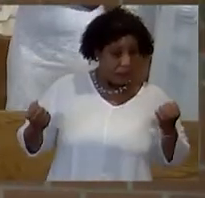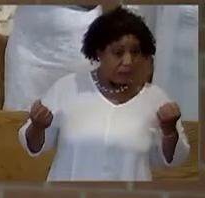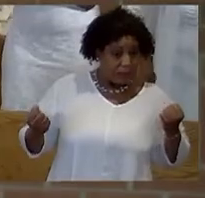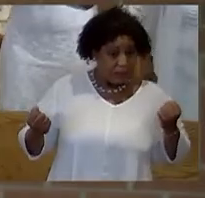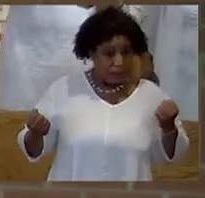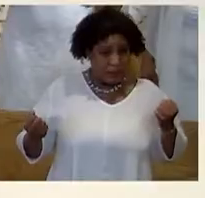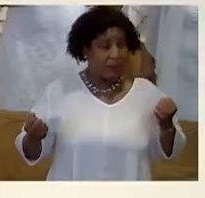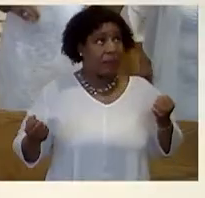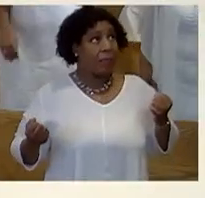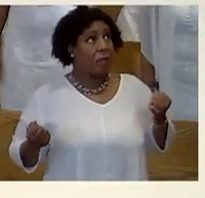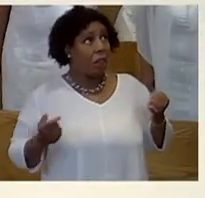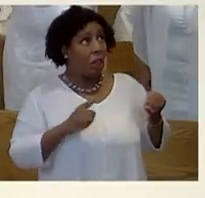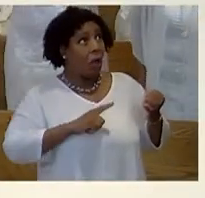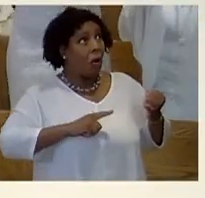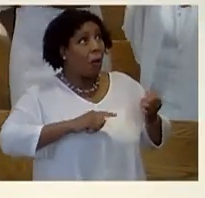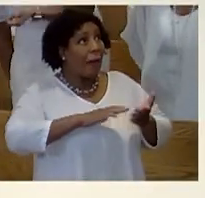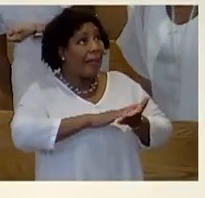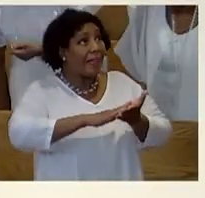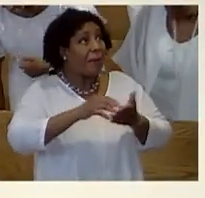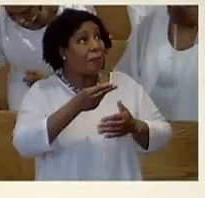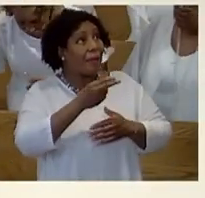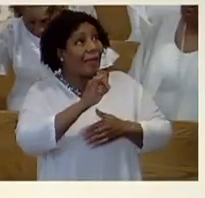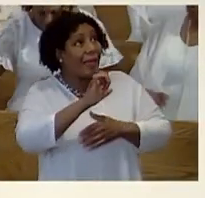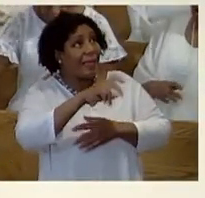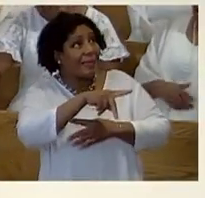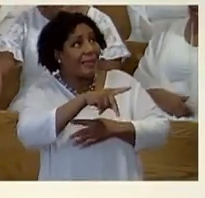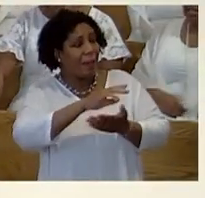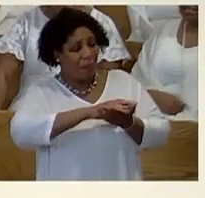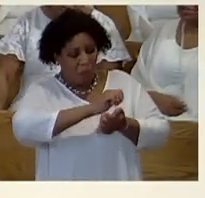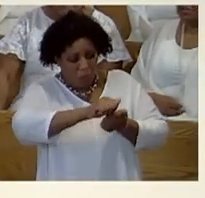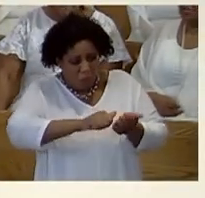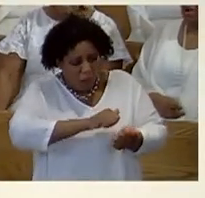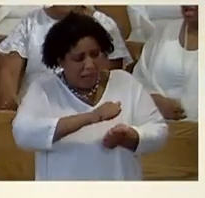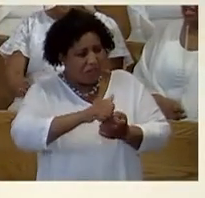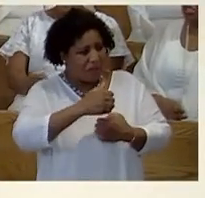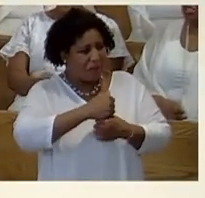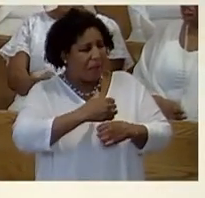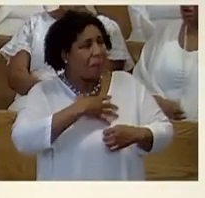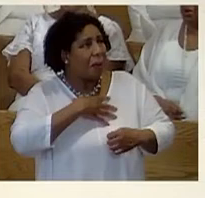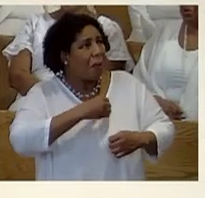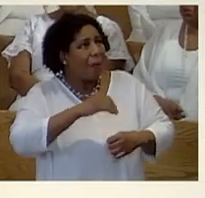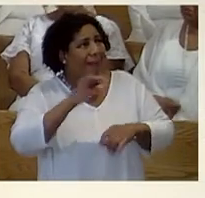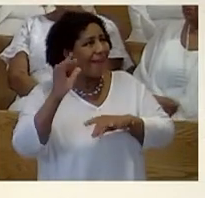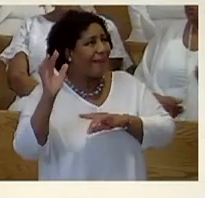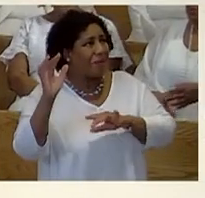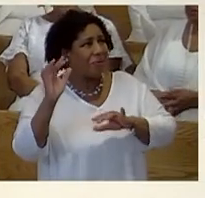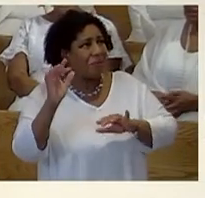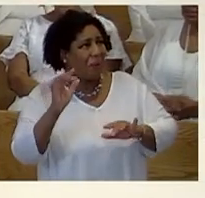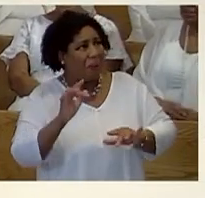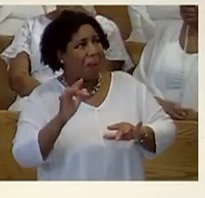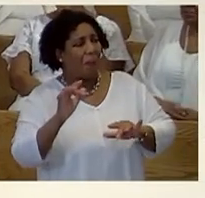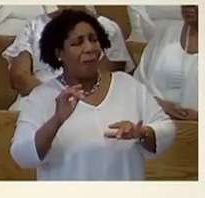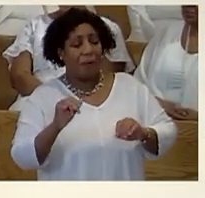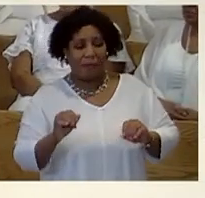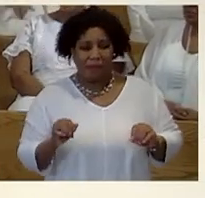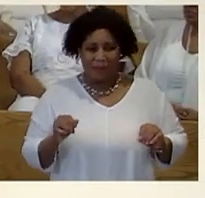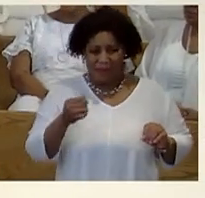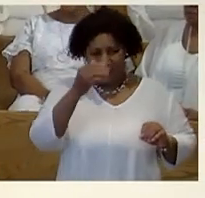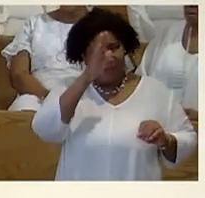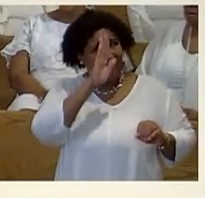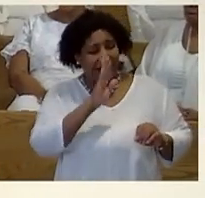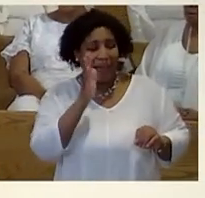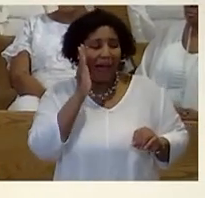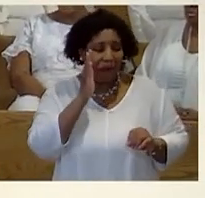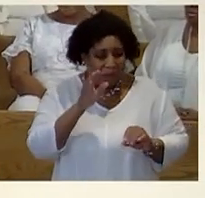Lord, purge me with hyssop and wash me and make me white as snow. God